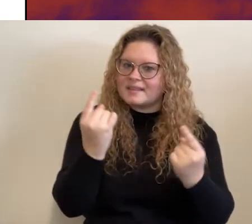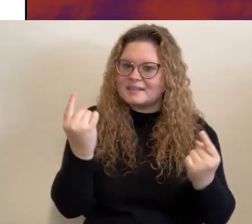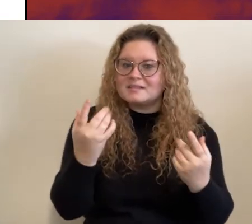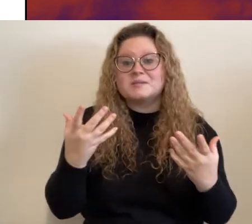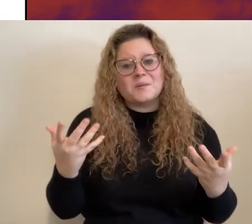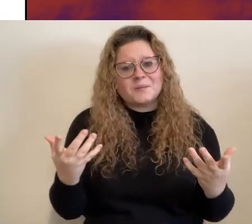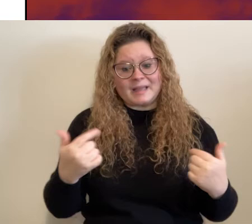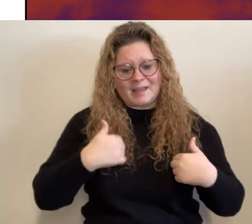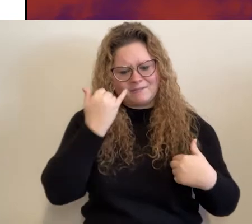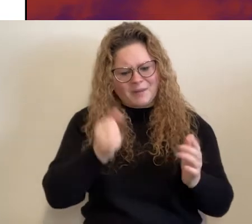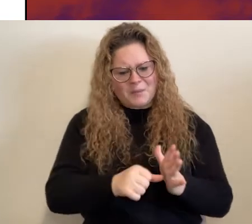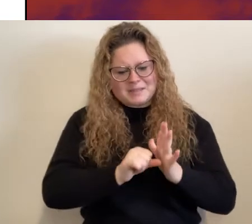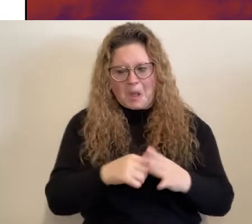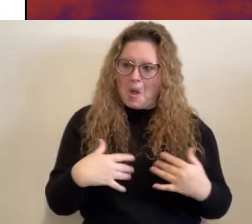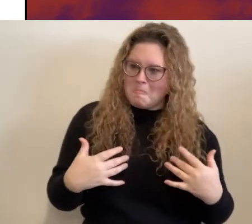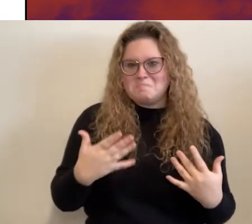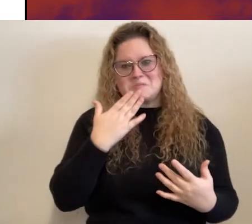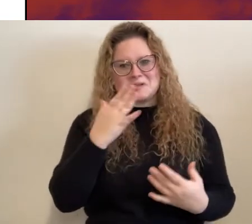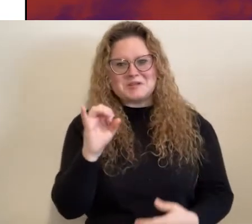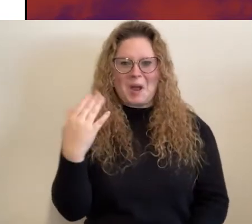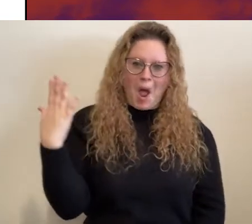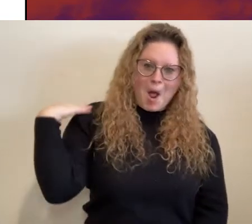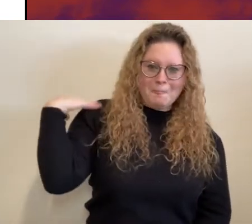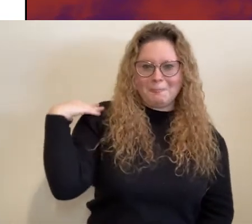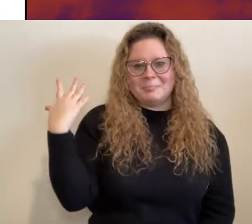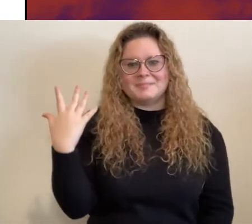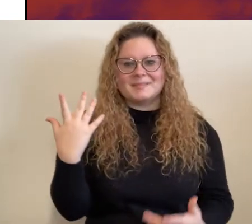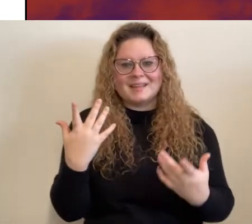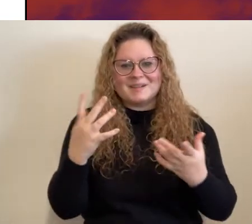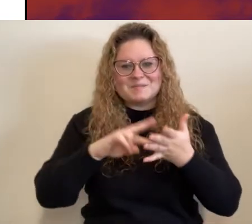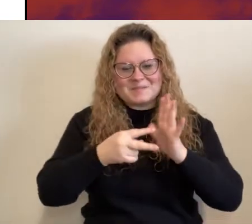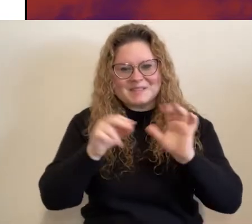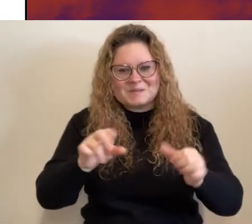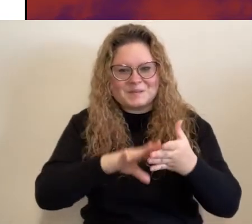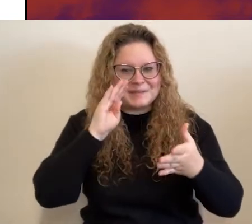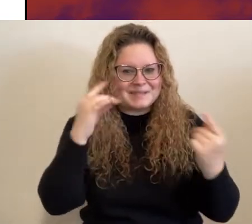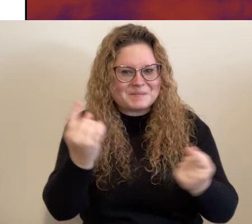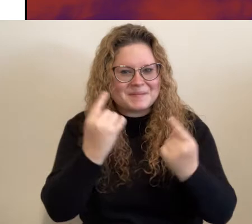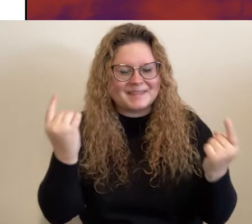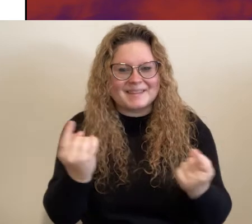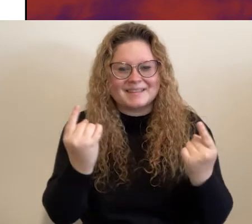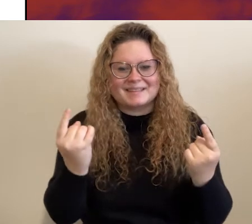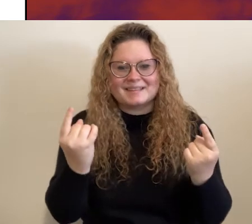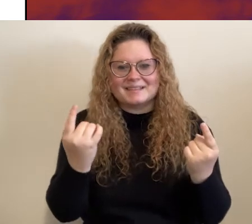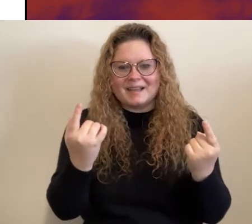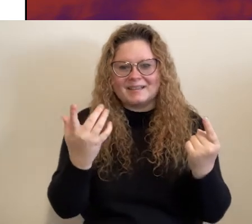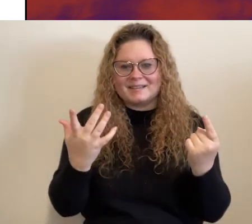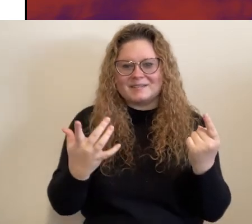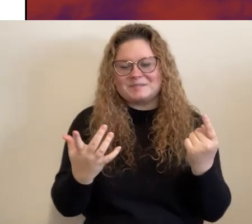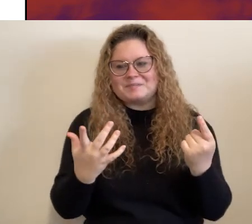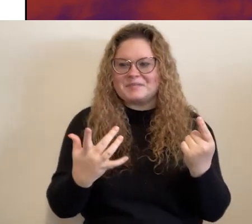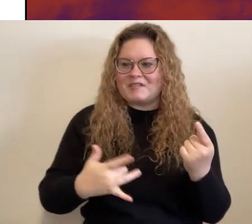because you're like, damn, that was good. Like, when you're in that space, then it brings such an